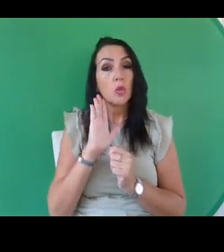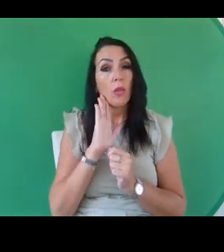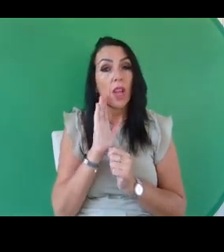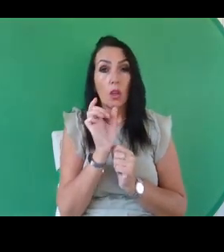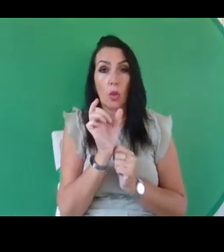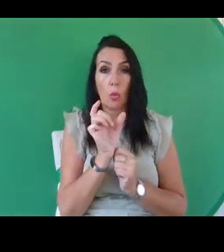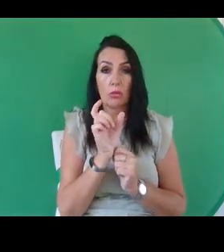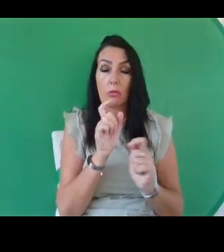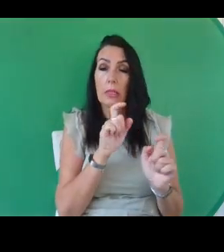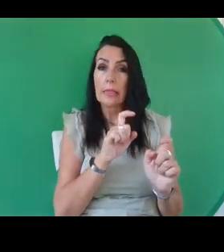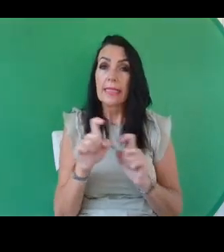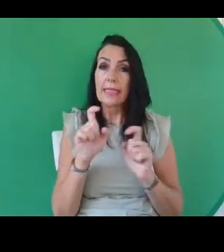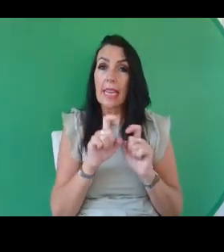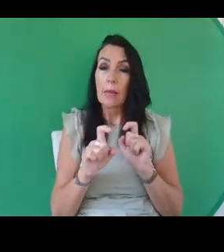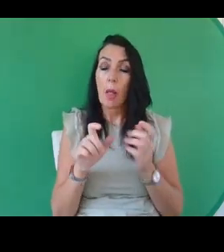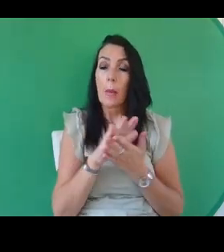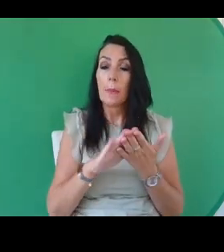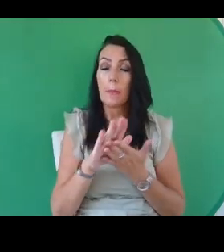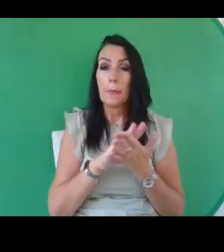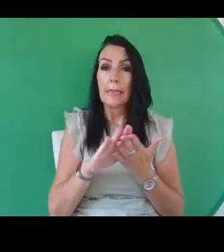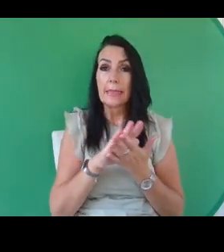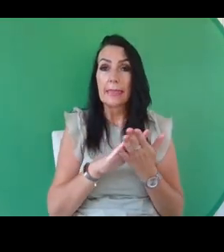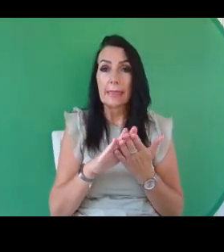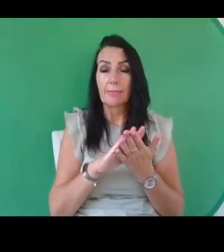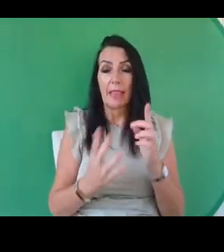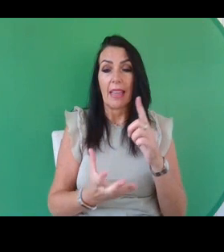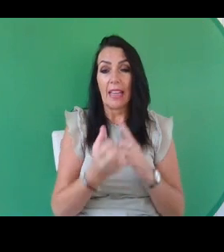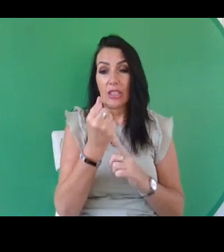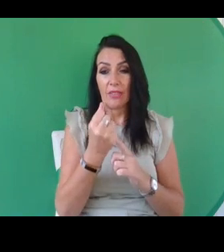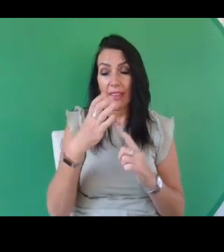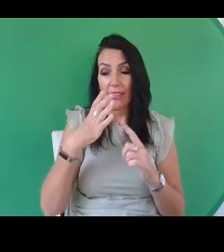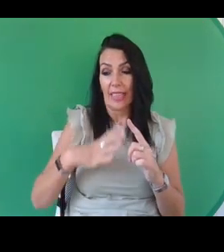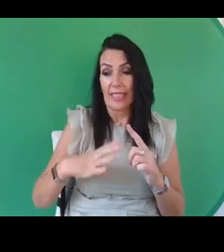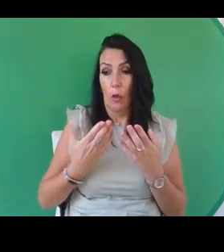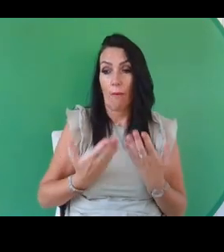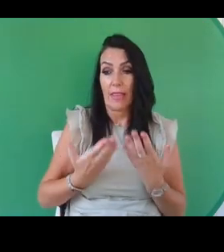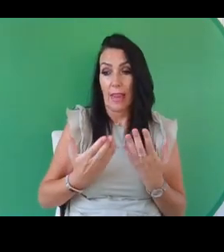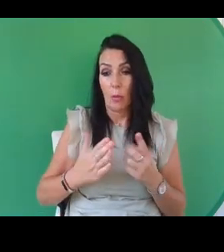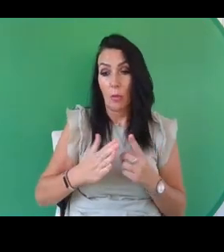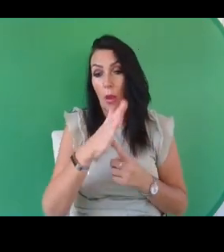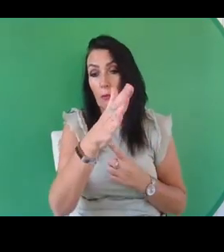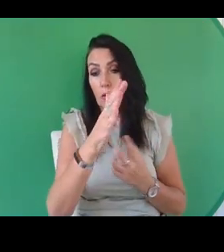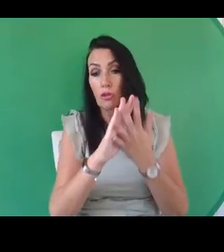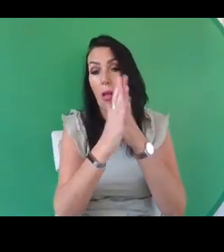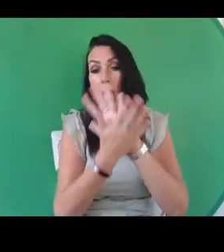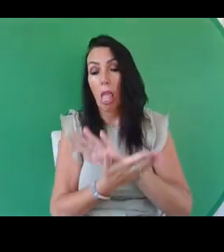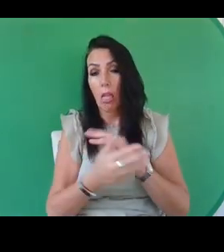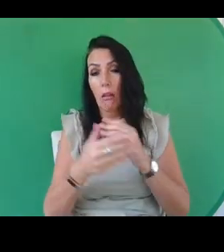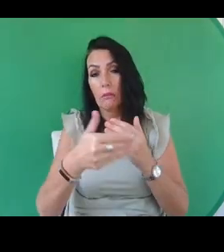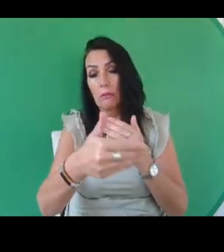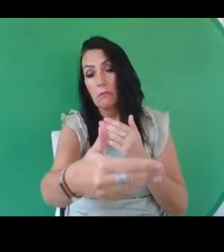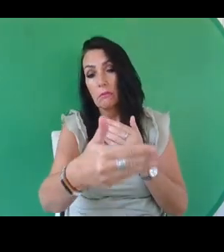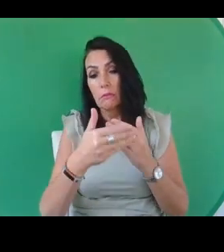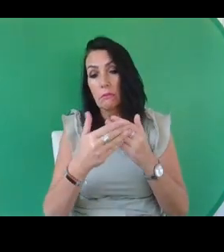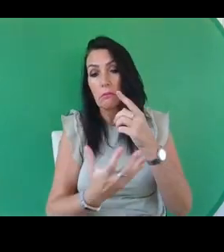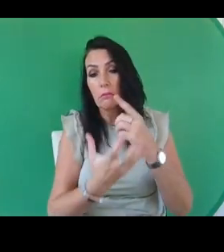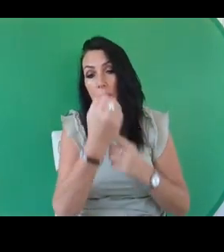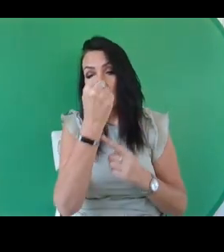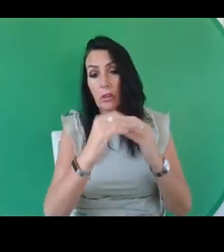sustainable defined as either meeting the needs of the present without compromising future generations' ability to meet their